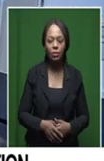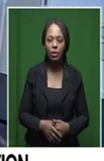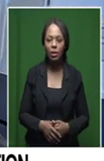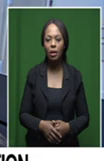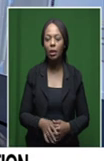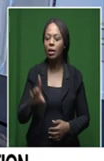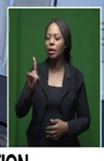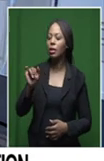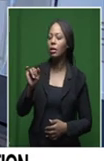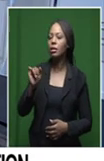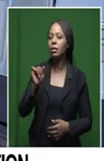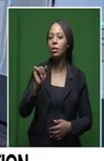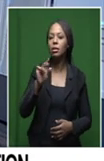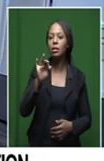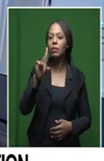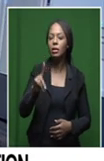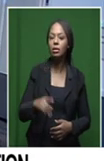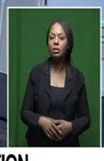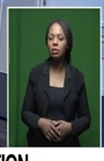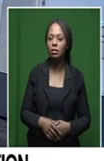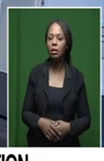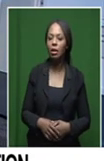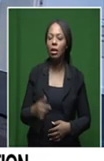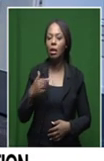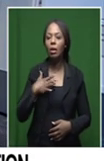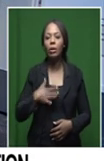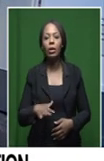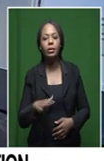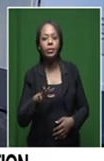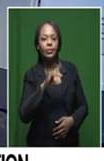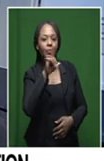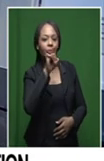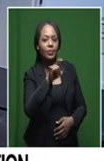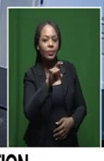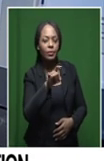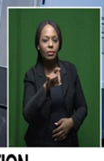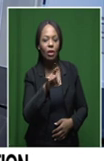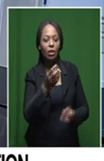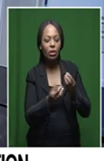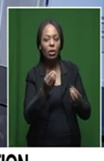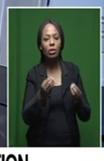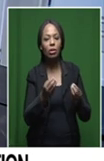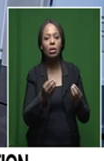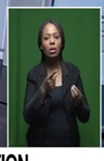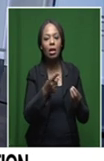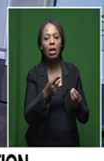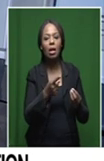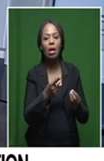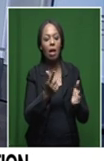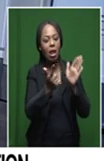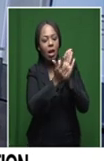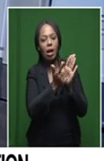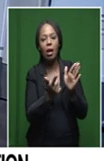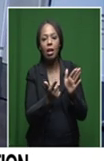David? Yes, my question is, I hear about the legality of the children over 12 years old that